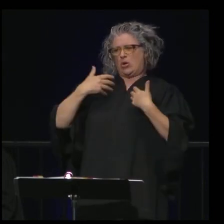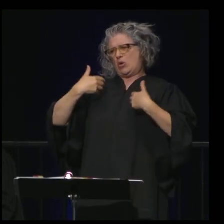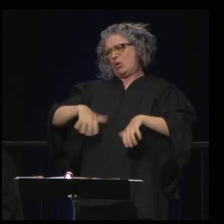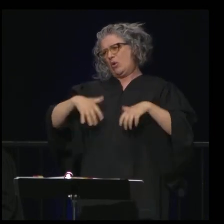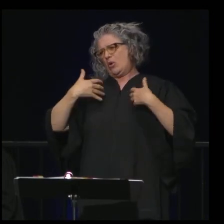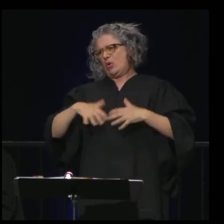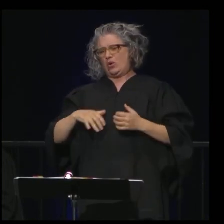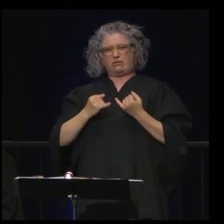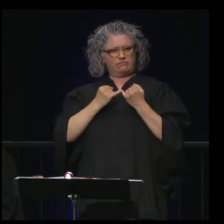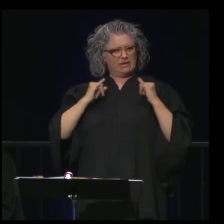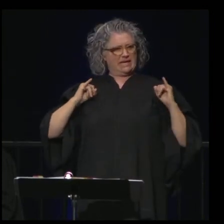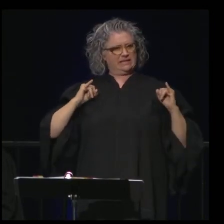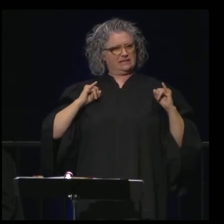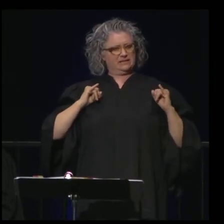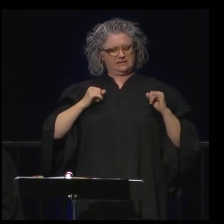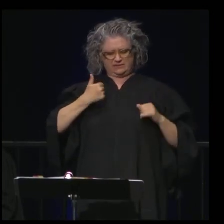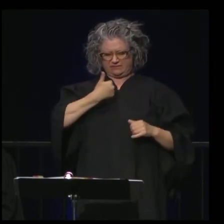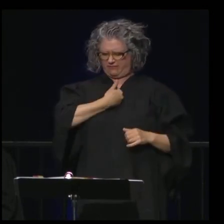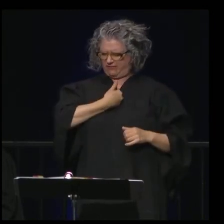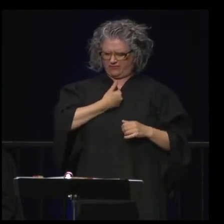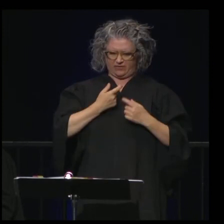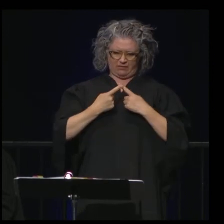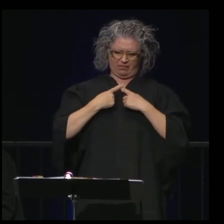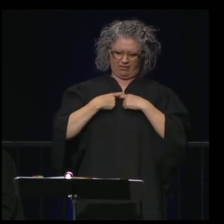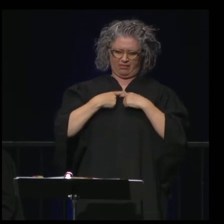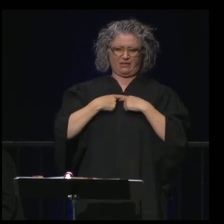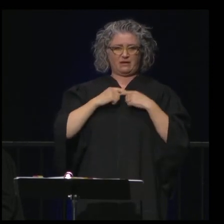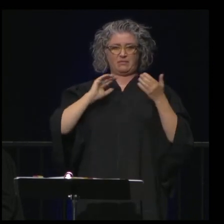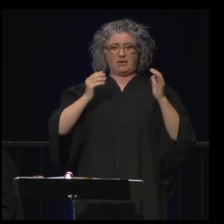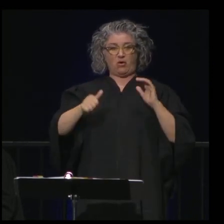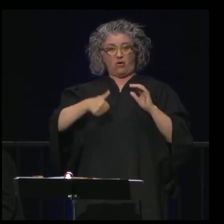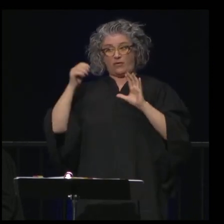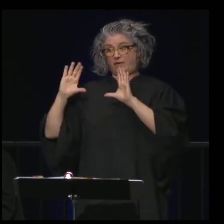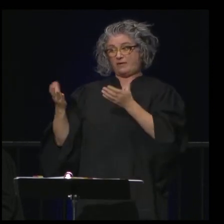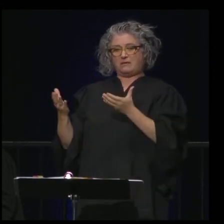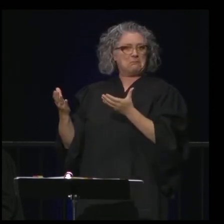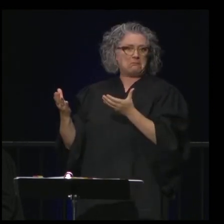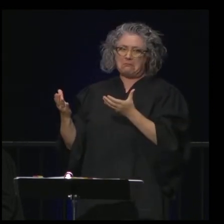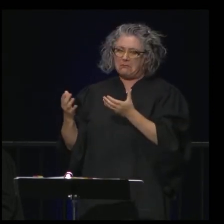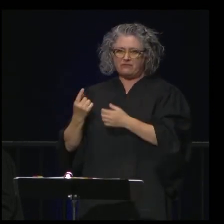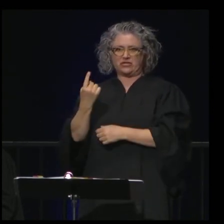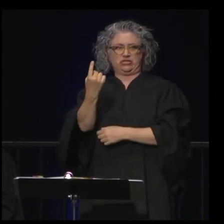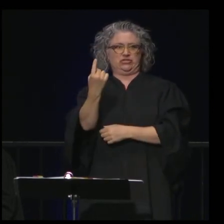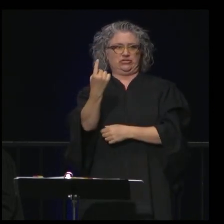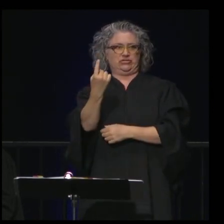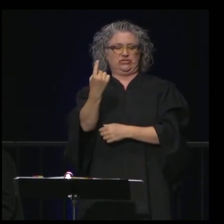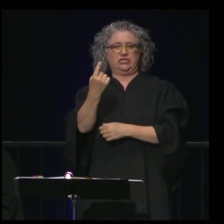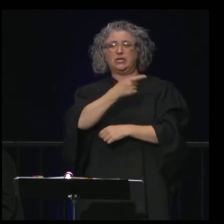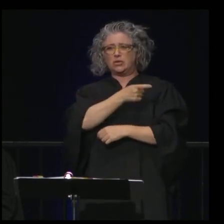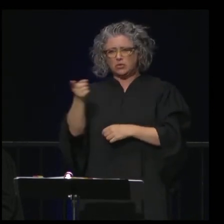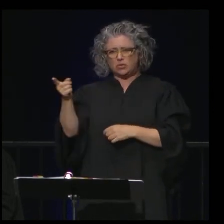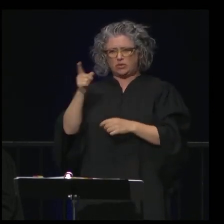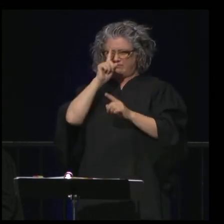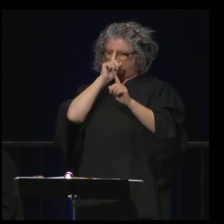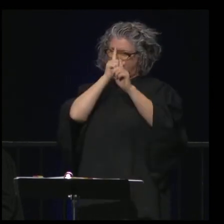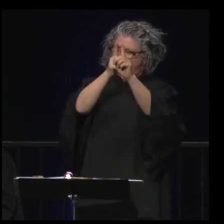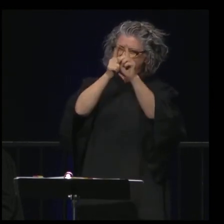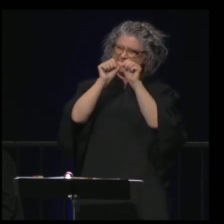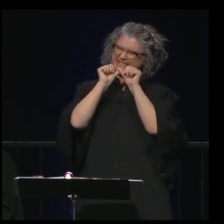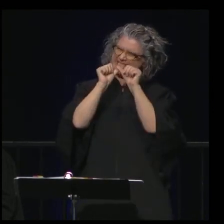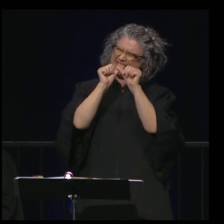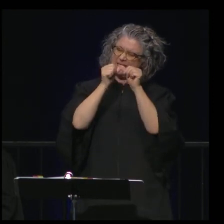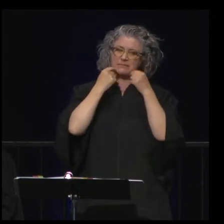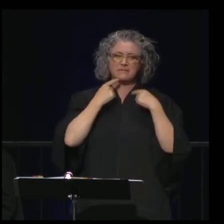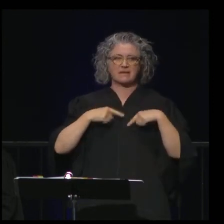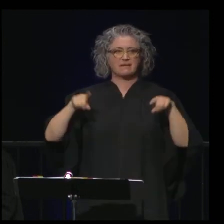be self-sufficient in a way that no other cohort ever did. You persevered, you succeeded, and